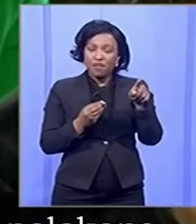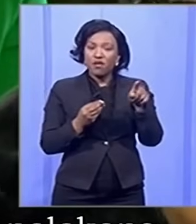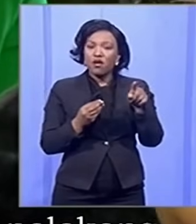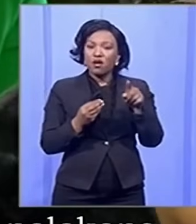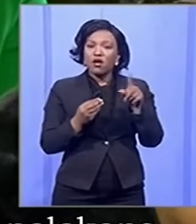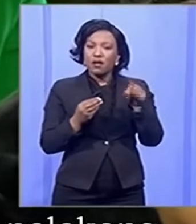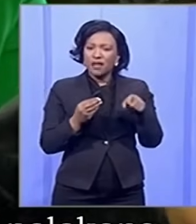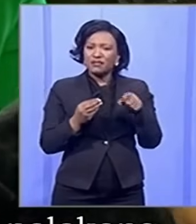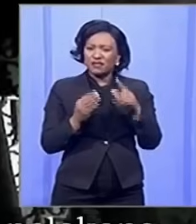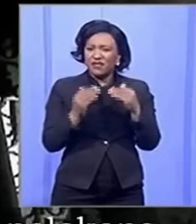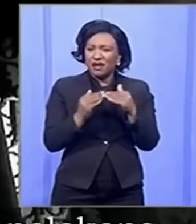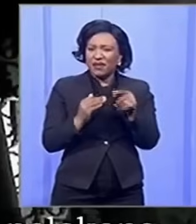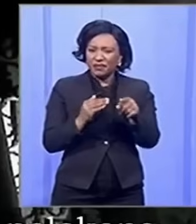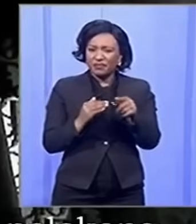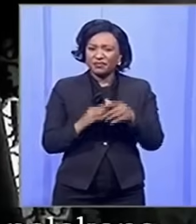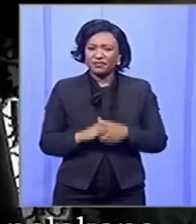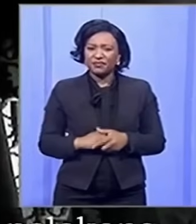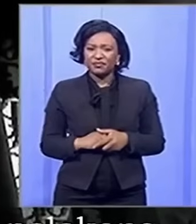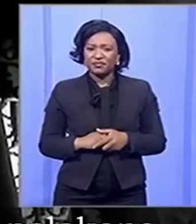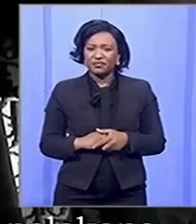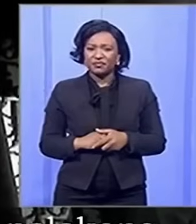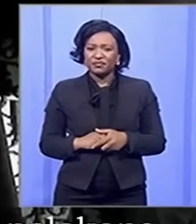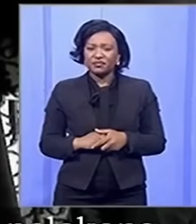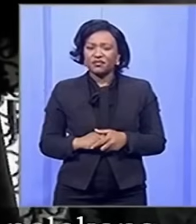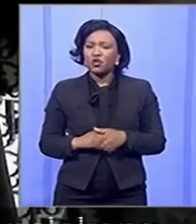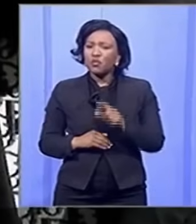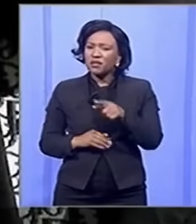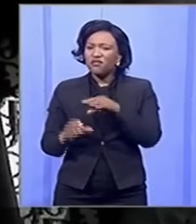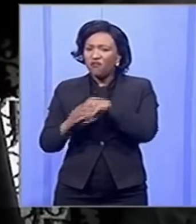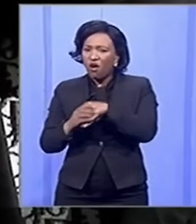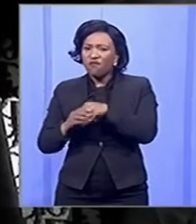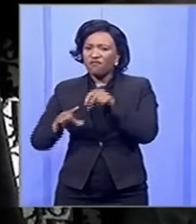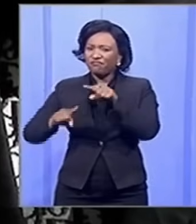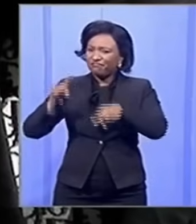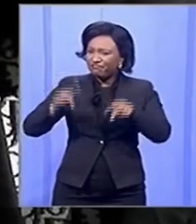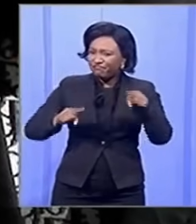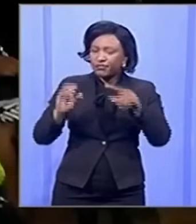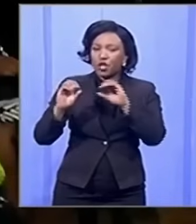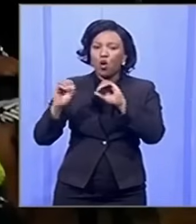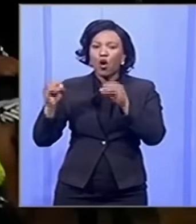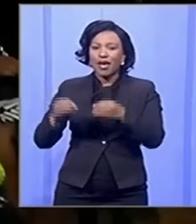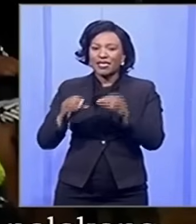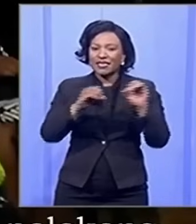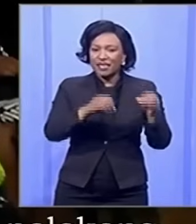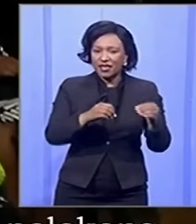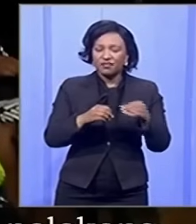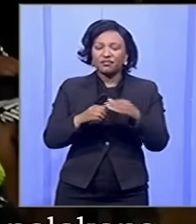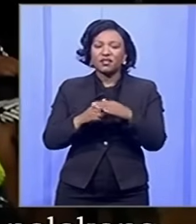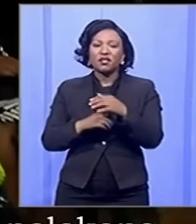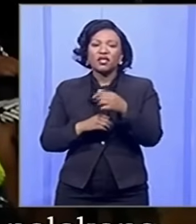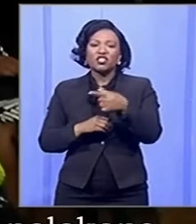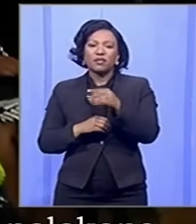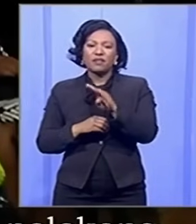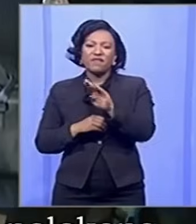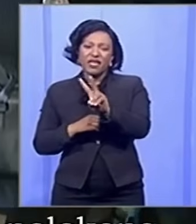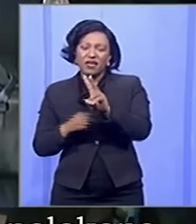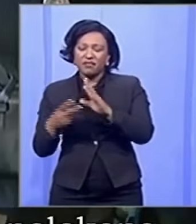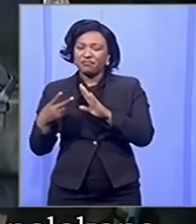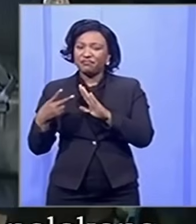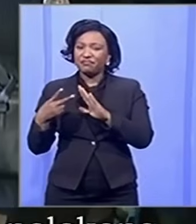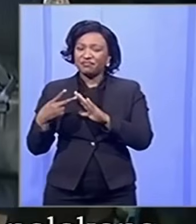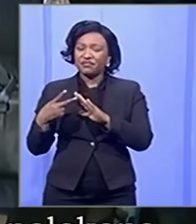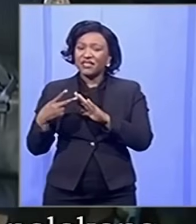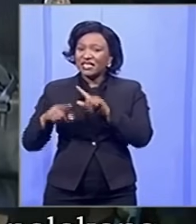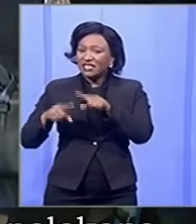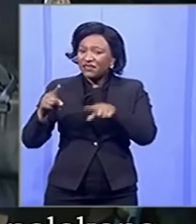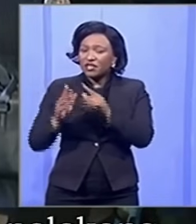bong. You know, we need to involve all stakeholders, including churches, because the issue of gender-based violence, we're living in it every day. With monsters, where women and